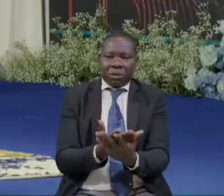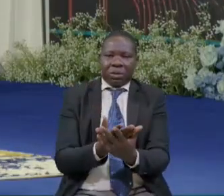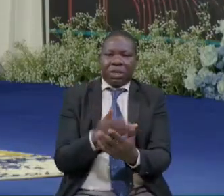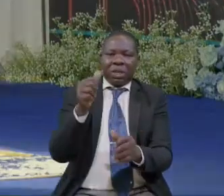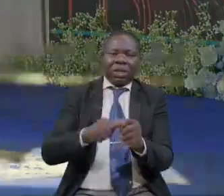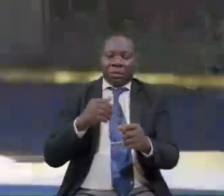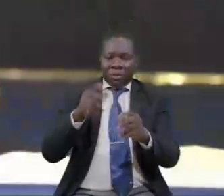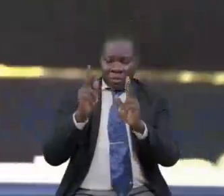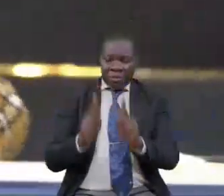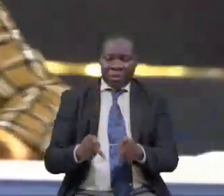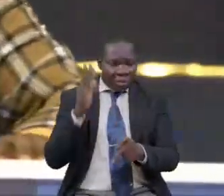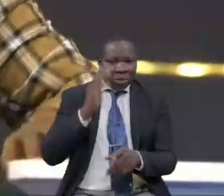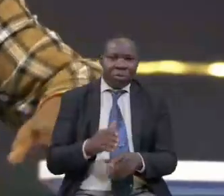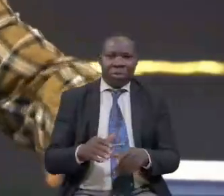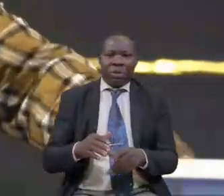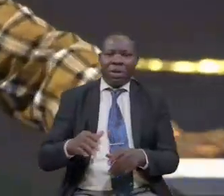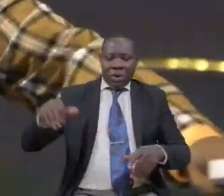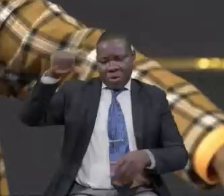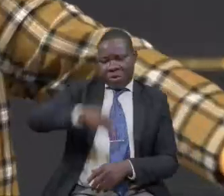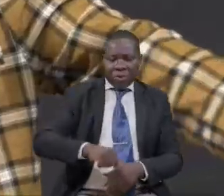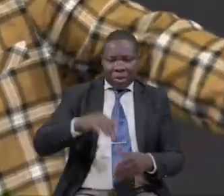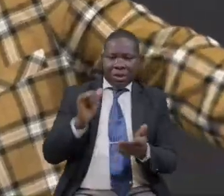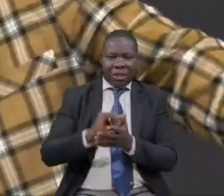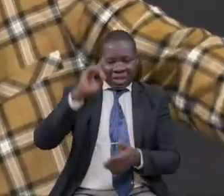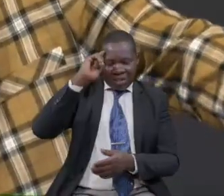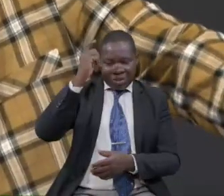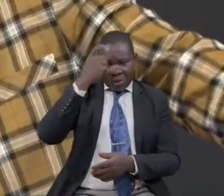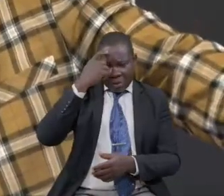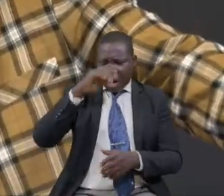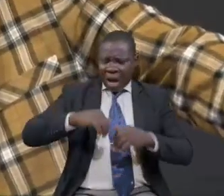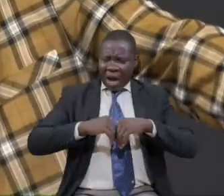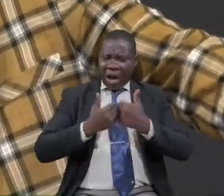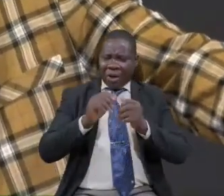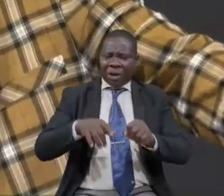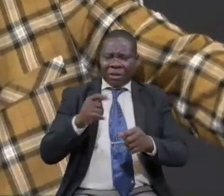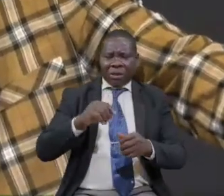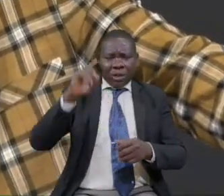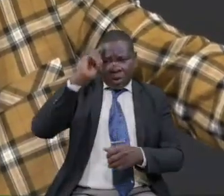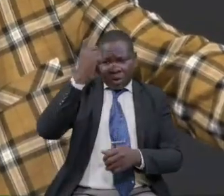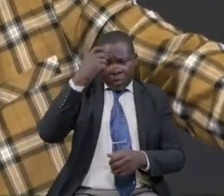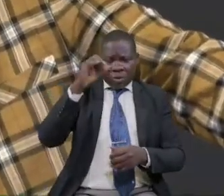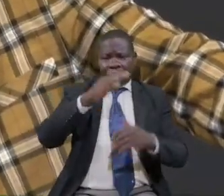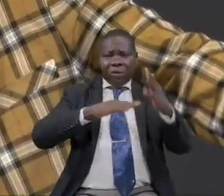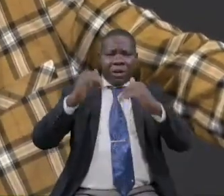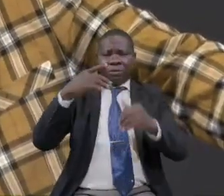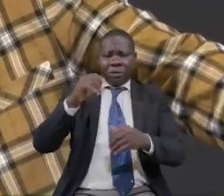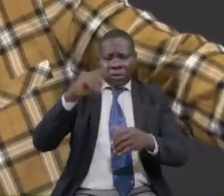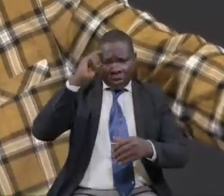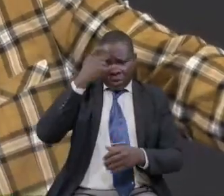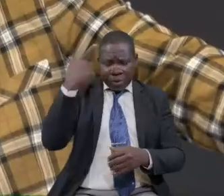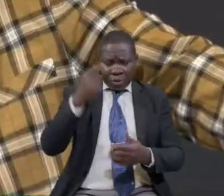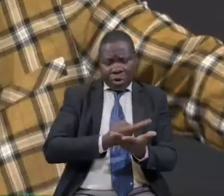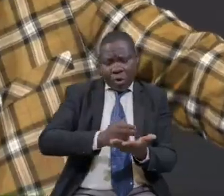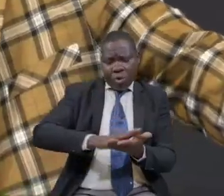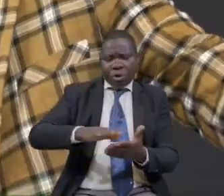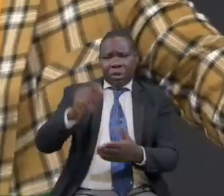a government. How can the government of heaven, the government of the holy God, the government of the